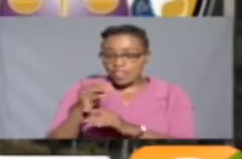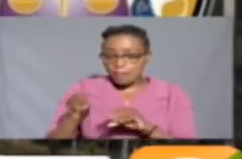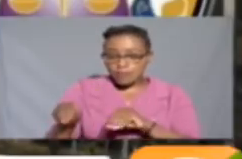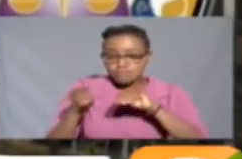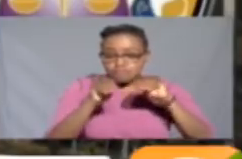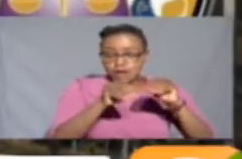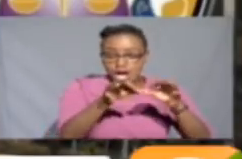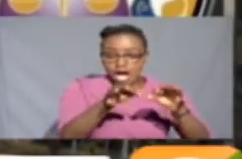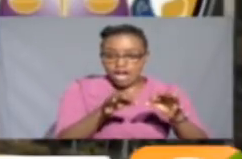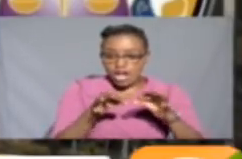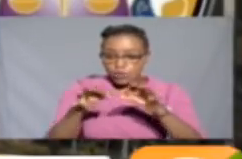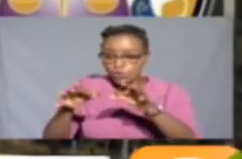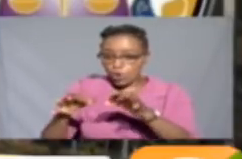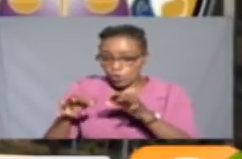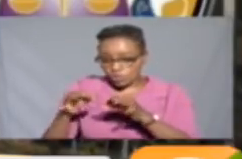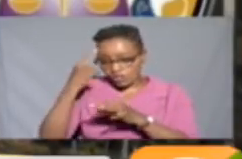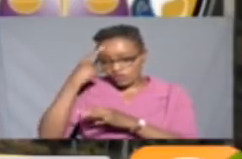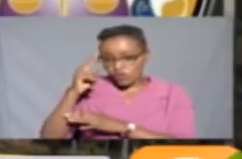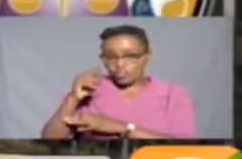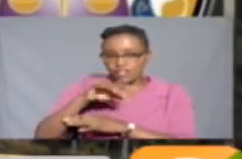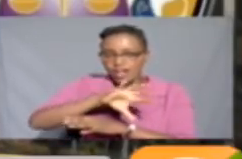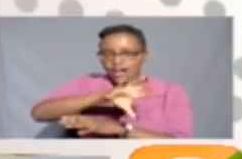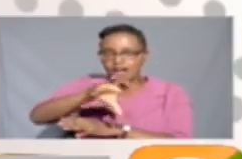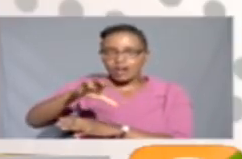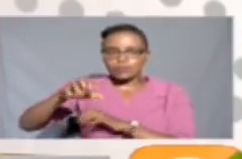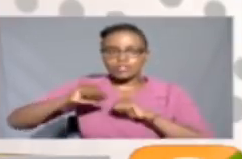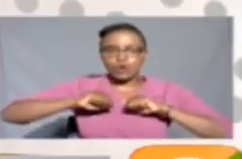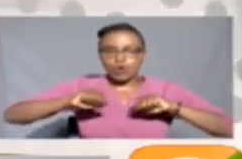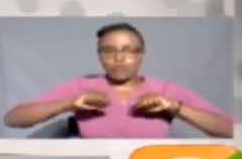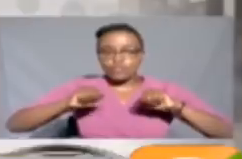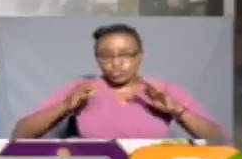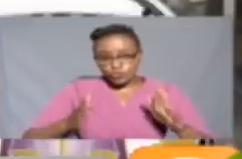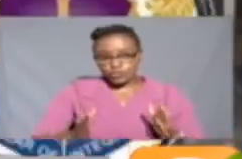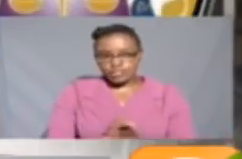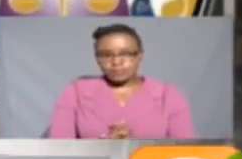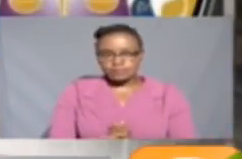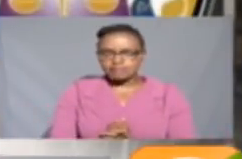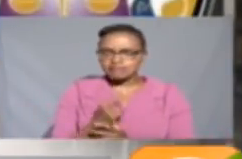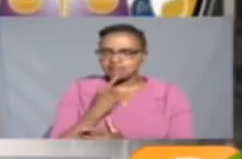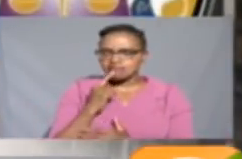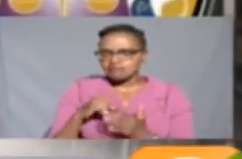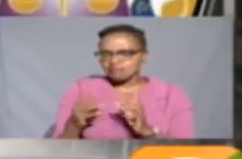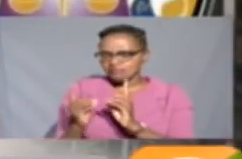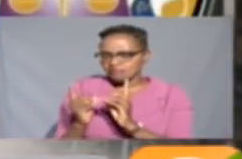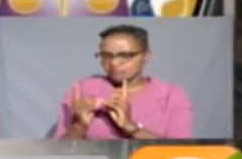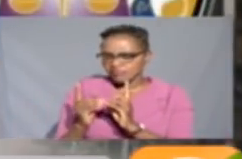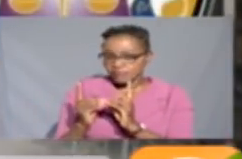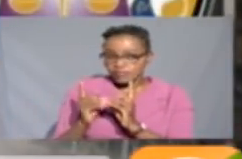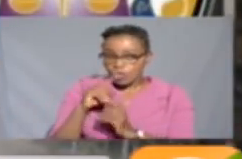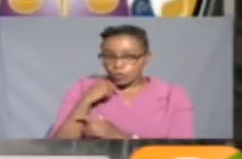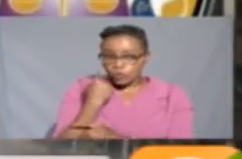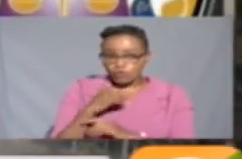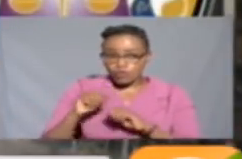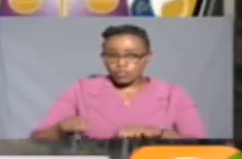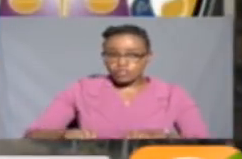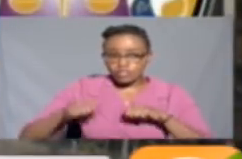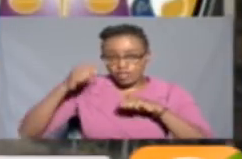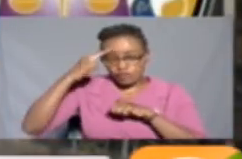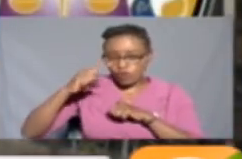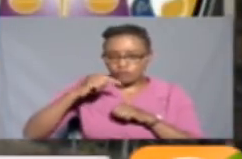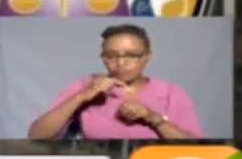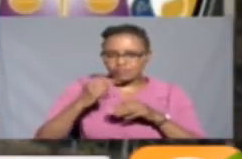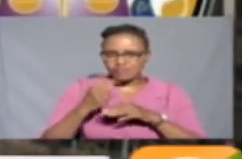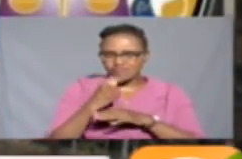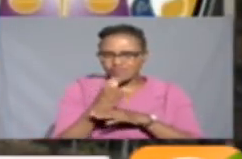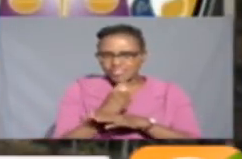to accounts held on behalf of the county officials. Also set for a date in court is the chair for the National Industrial